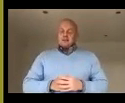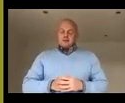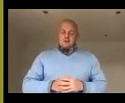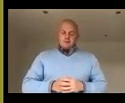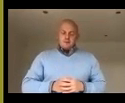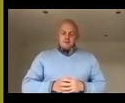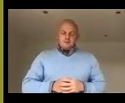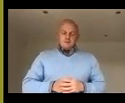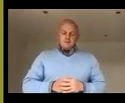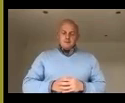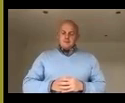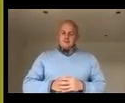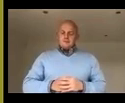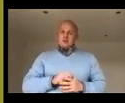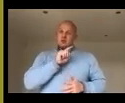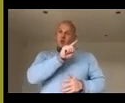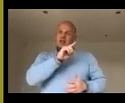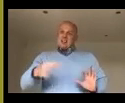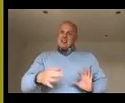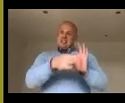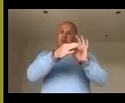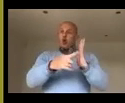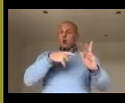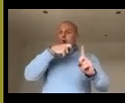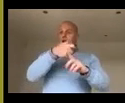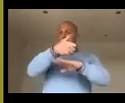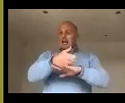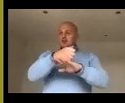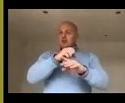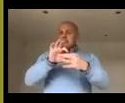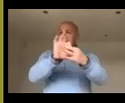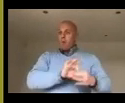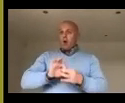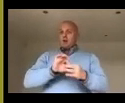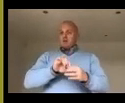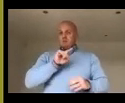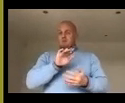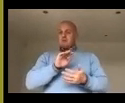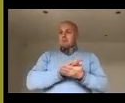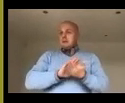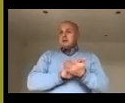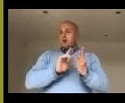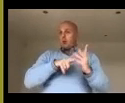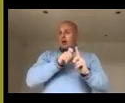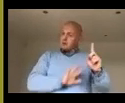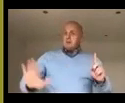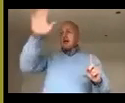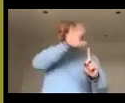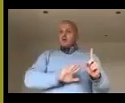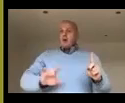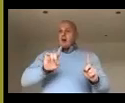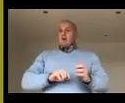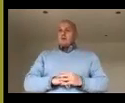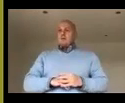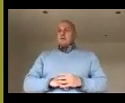of the UK Foundations Network, so we're a national body, and if you're not from South Yorkshire